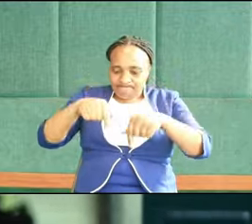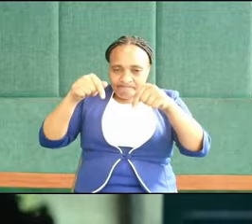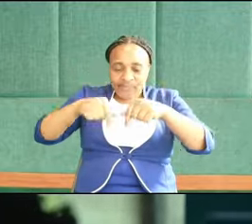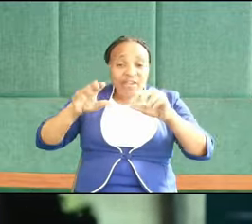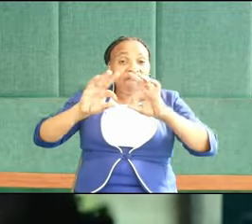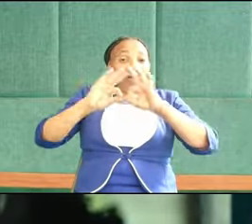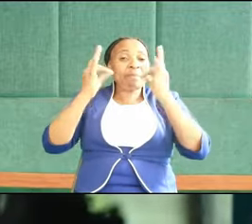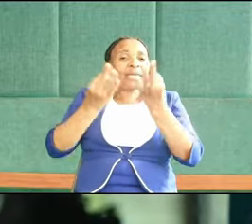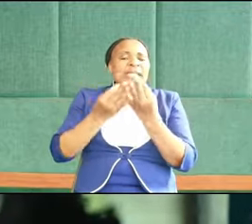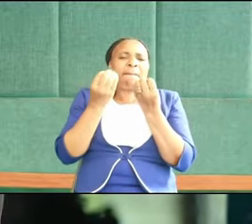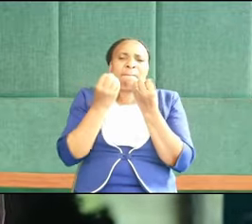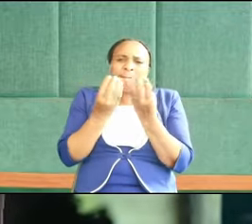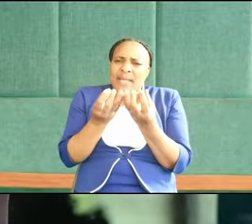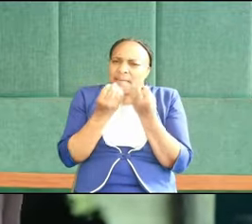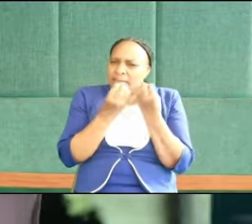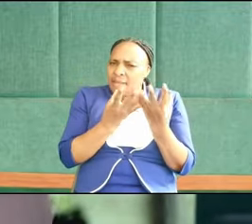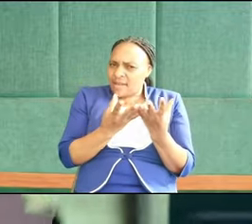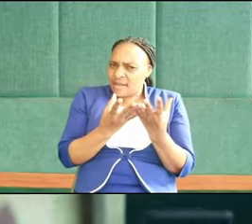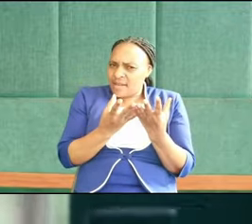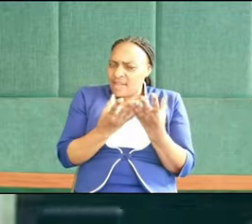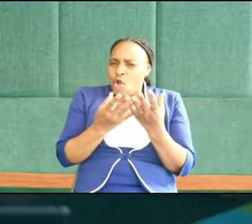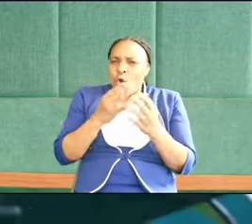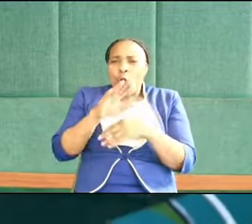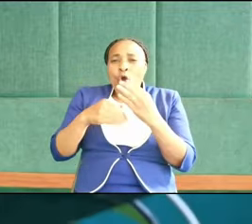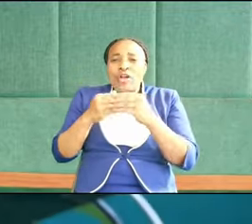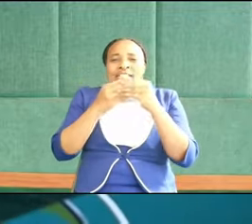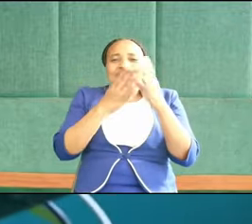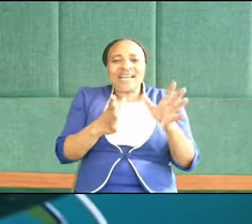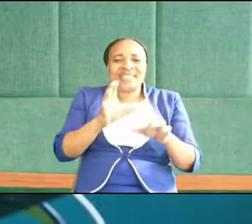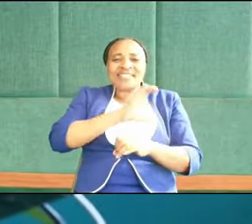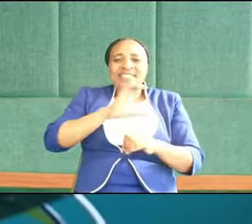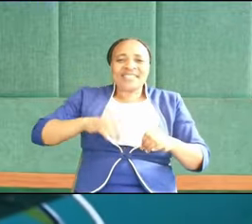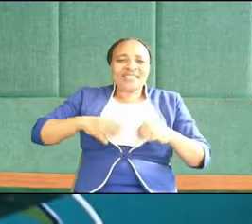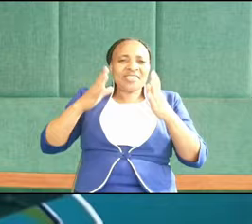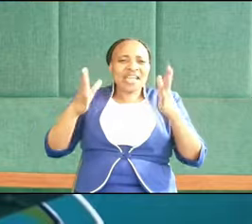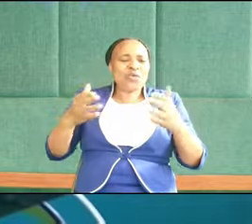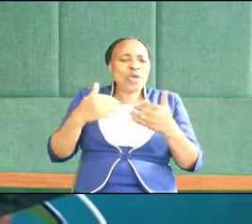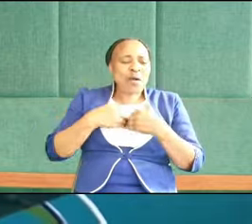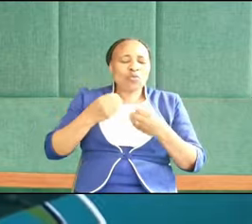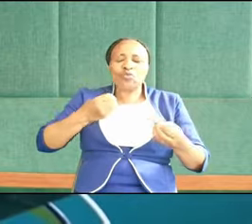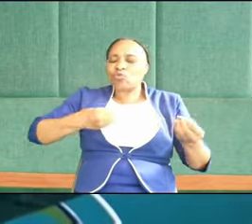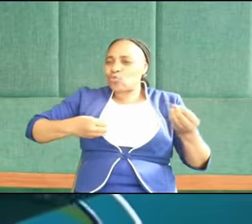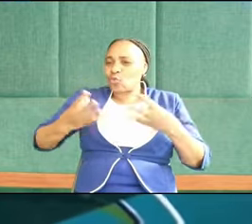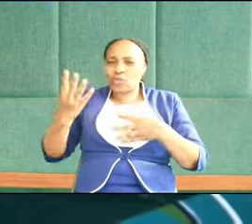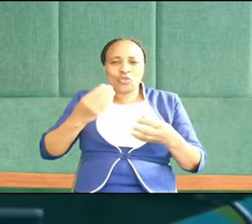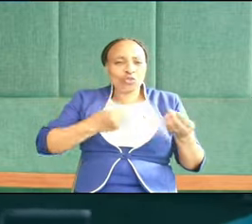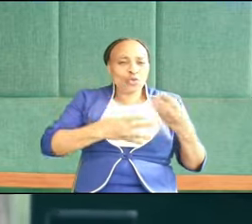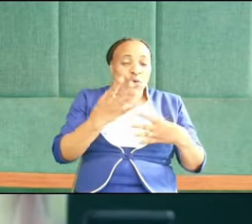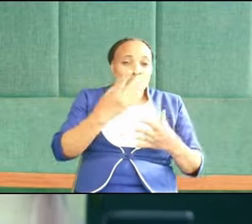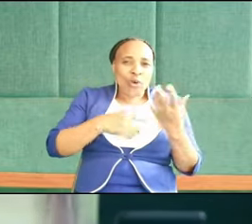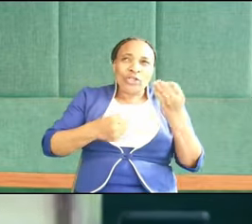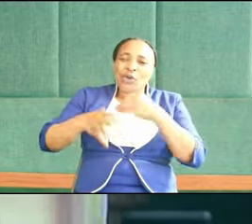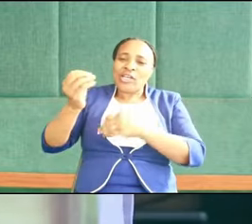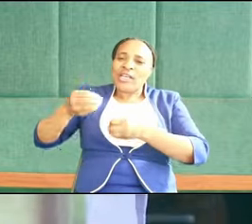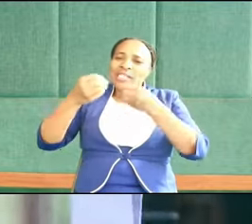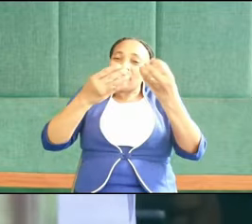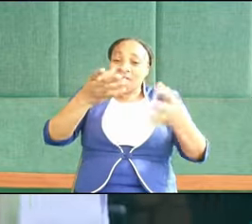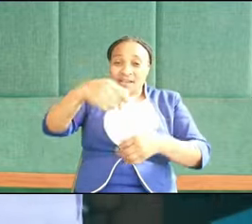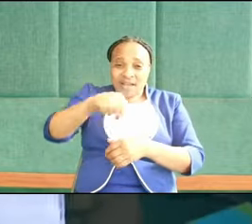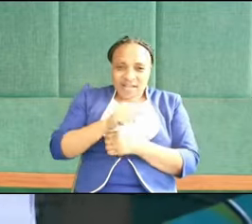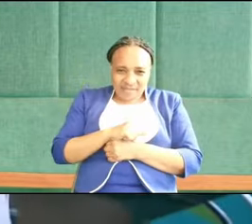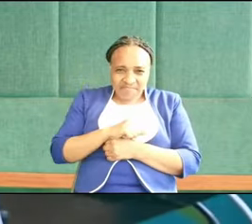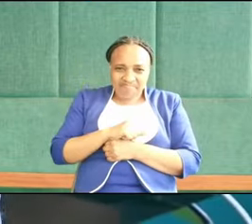families, many individuals, many believers, many Christians, we have sold what God has given us as